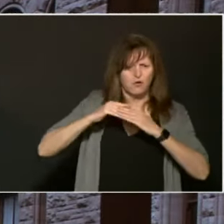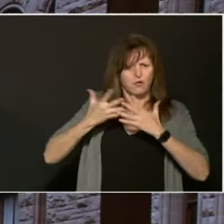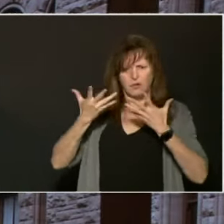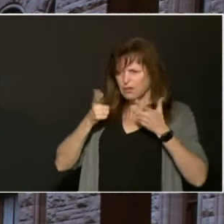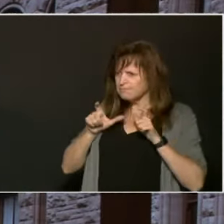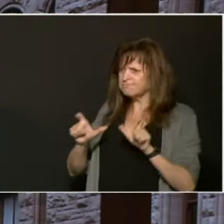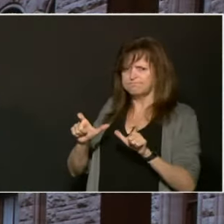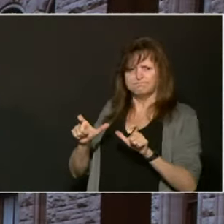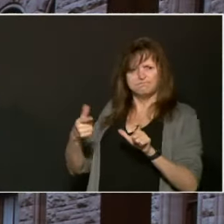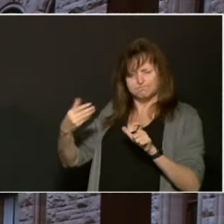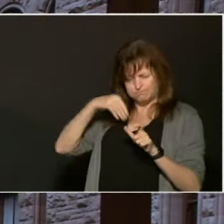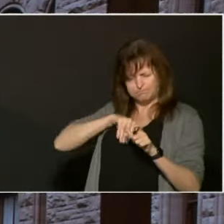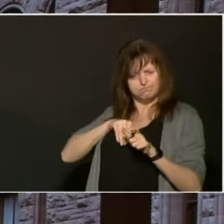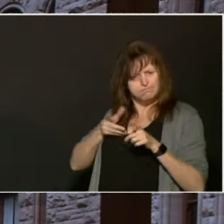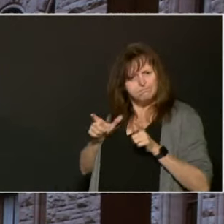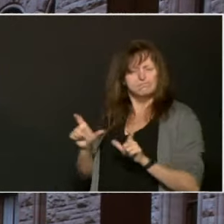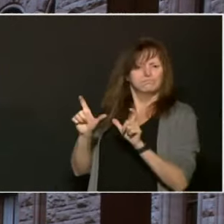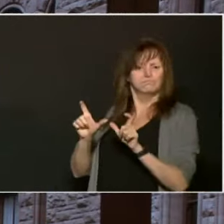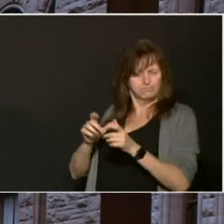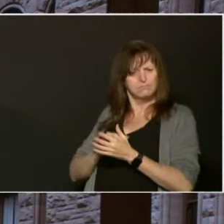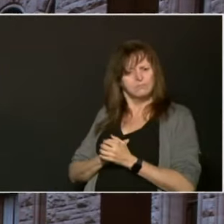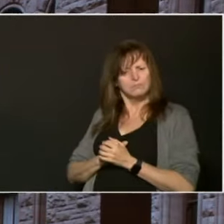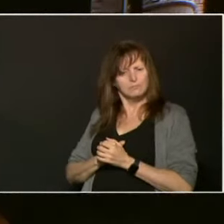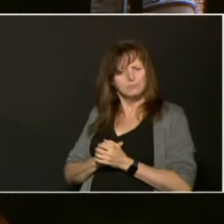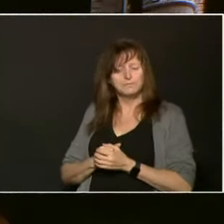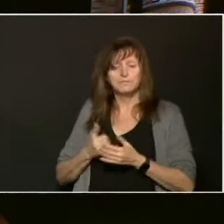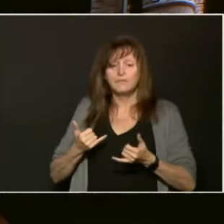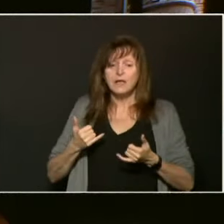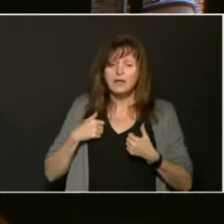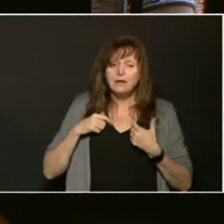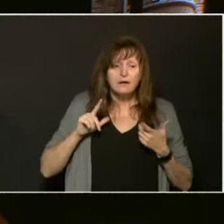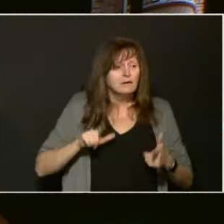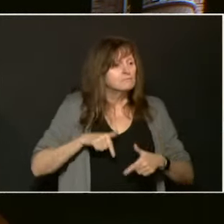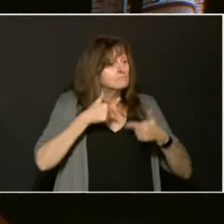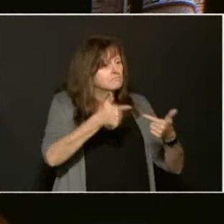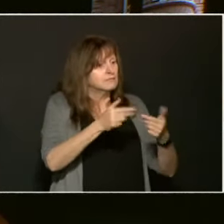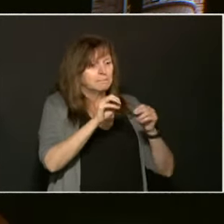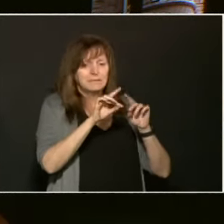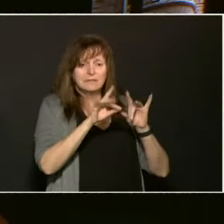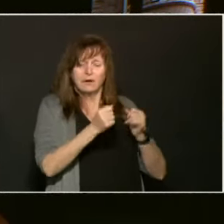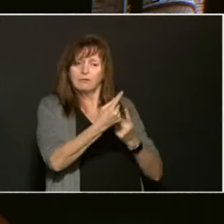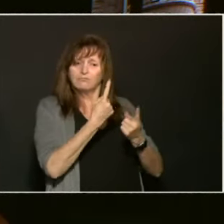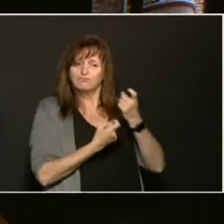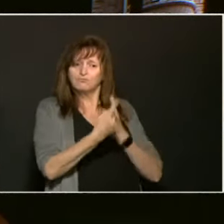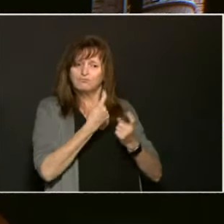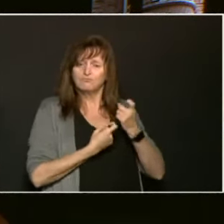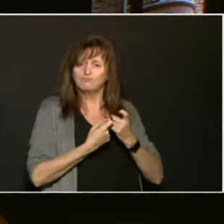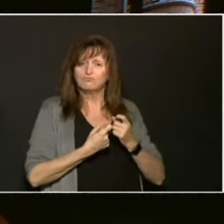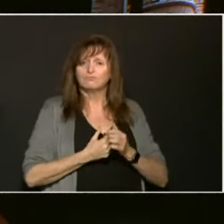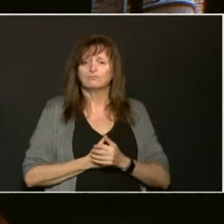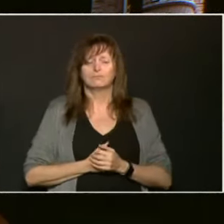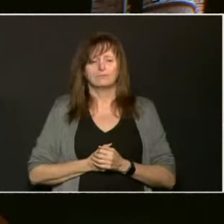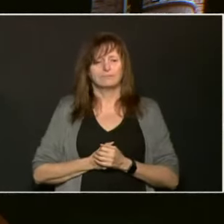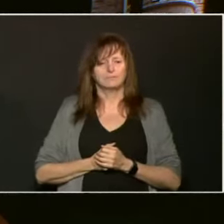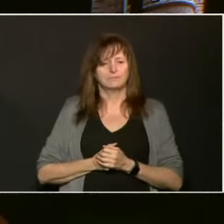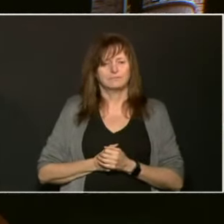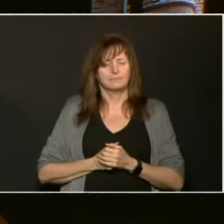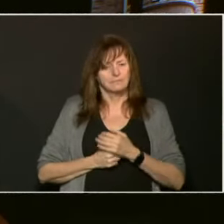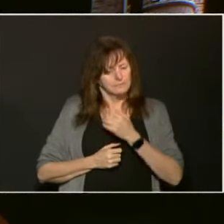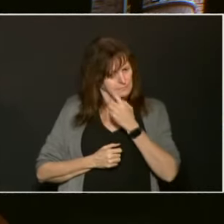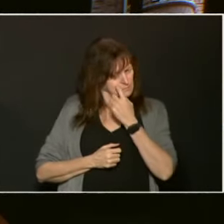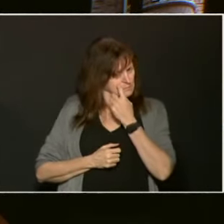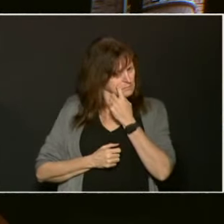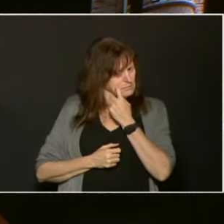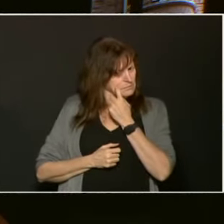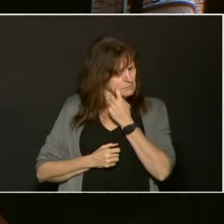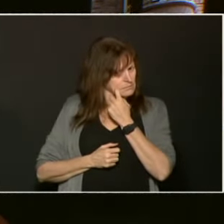that, I'm going to turn it over to the media for questions. Thank you. We'll go to the phone lines. Just a reminder, 1 question, 1 follow-up. Over